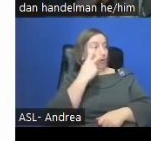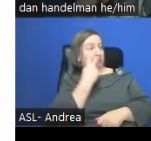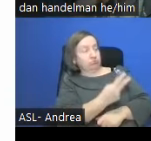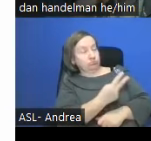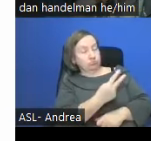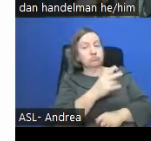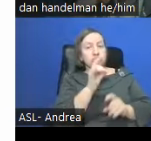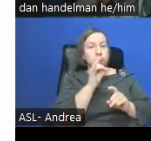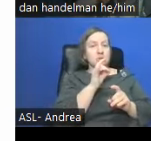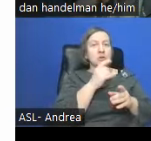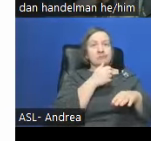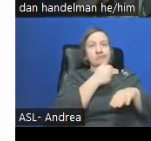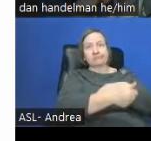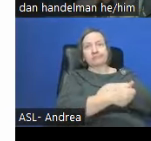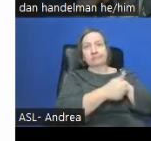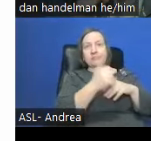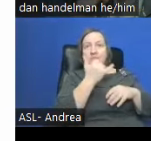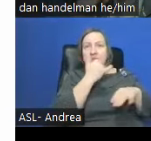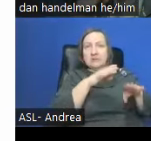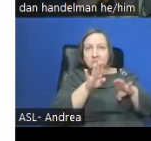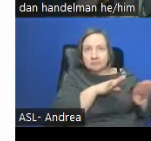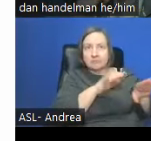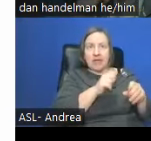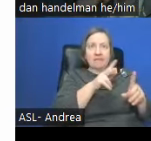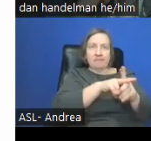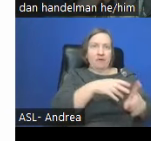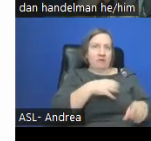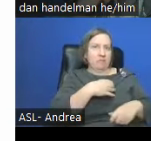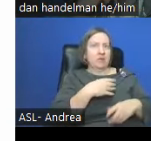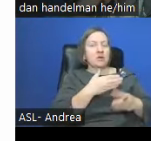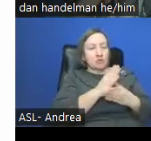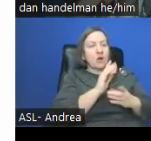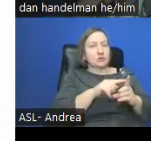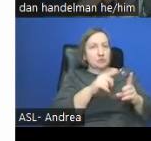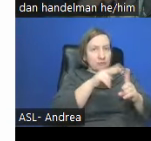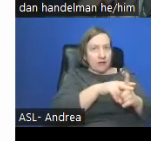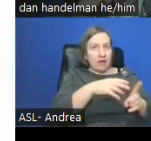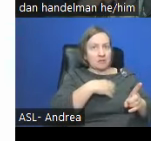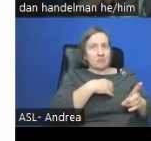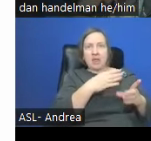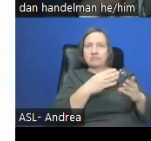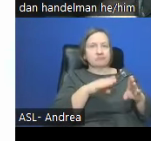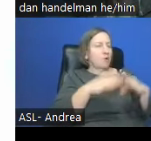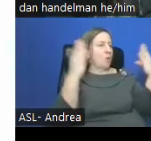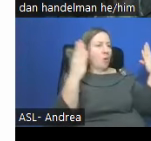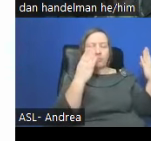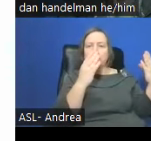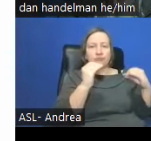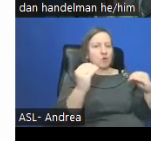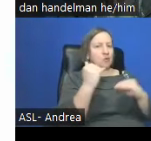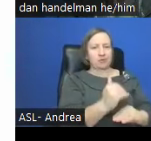alleged misconduct can file a complaint. The right to file a complaint is absolute and unconditional, and there's